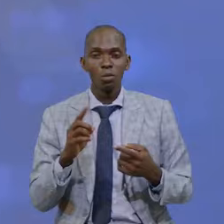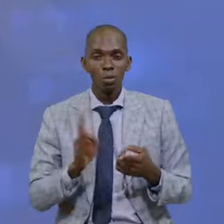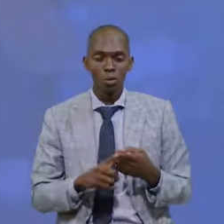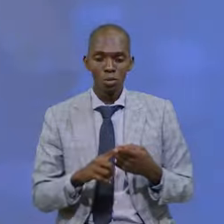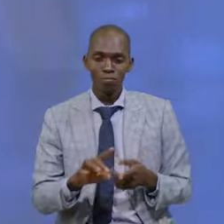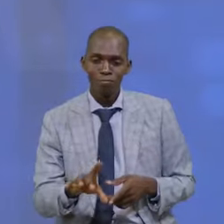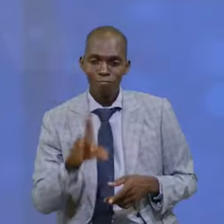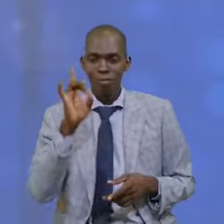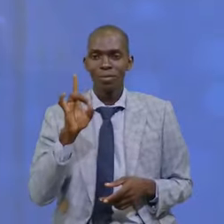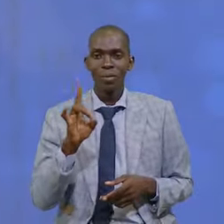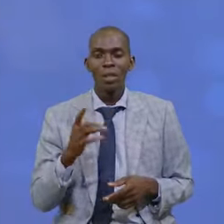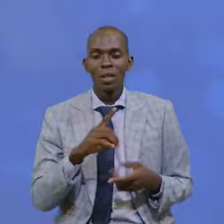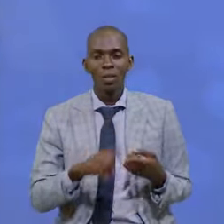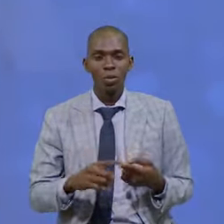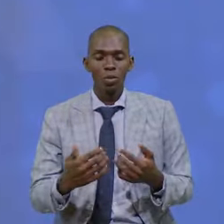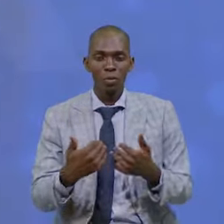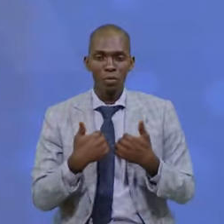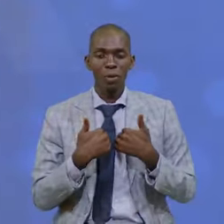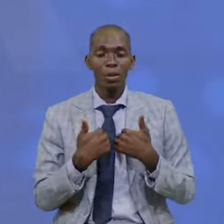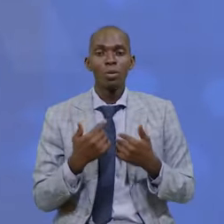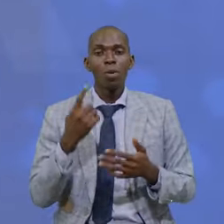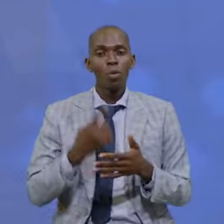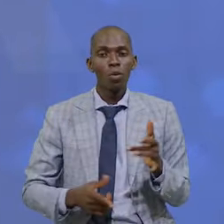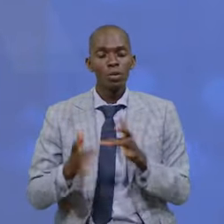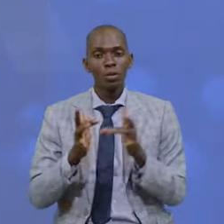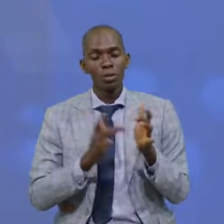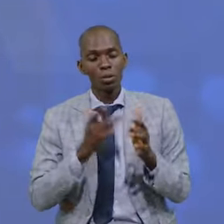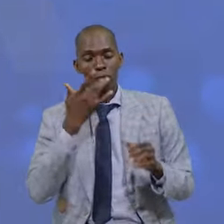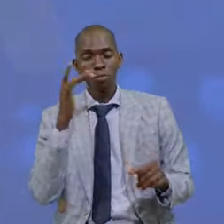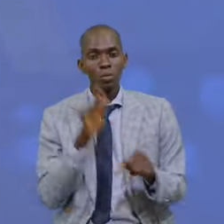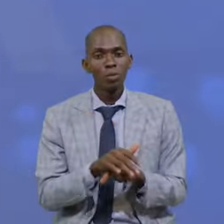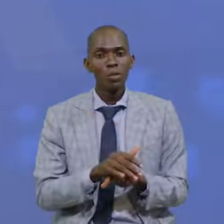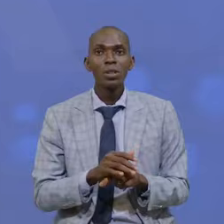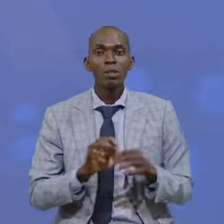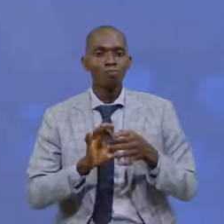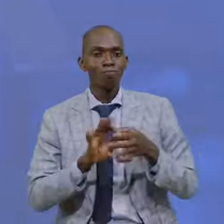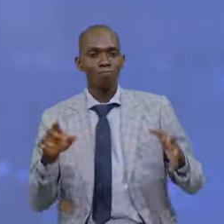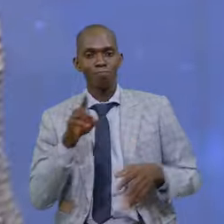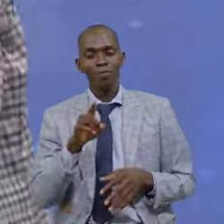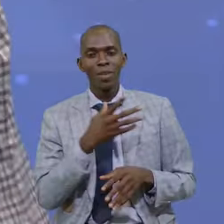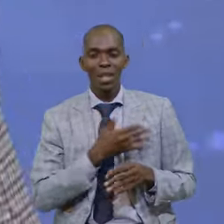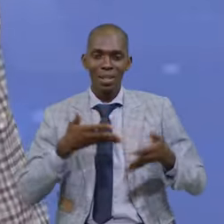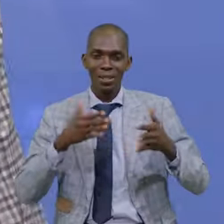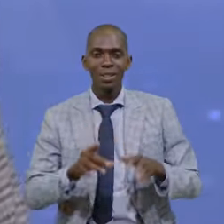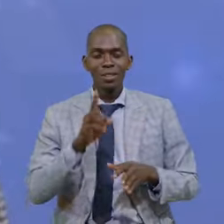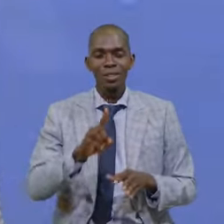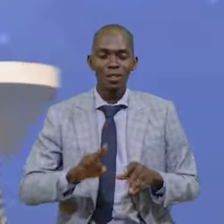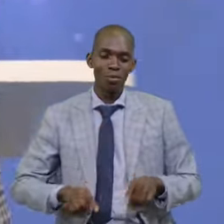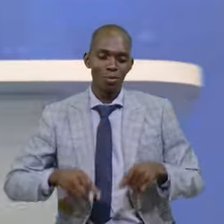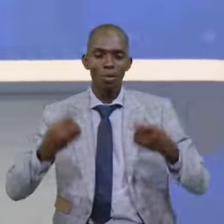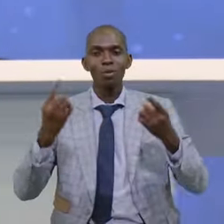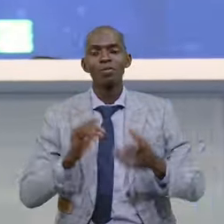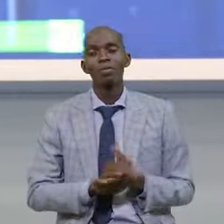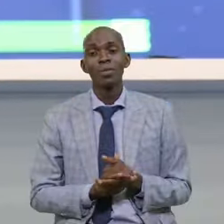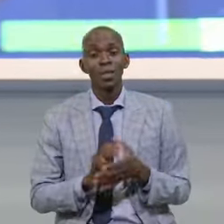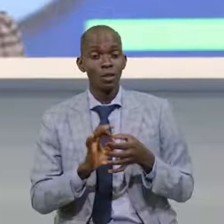come to have what Jesus said: loose him and let him go.